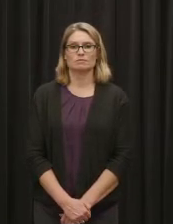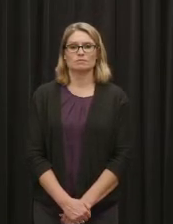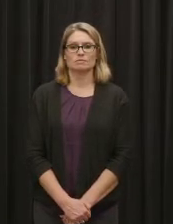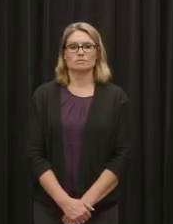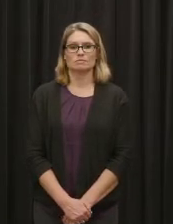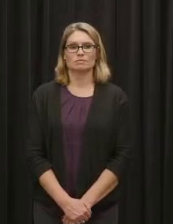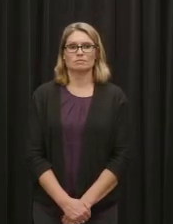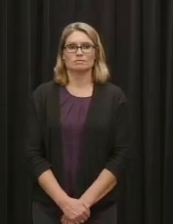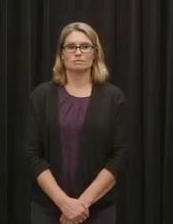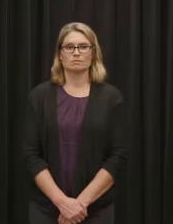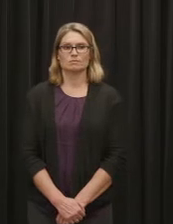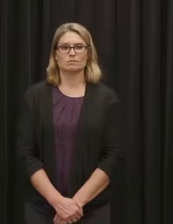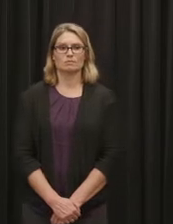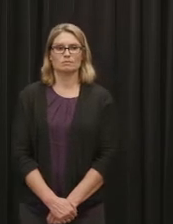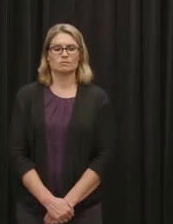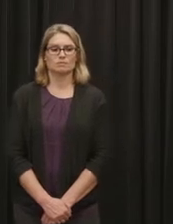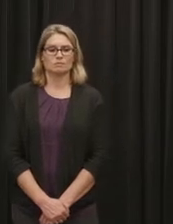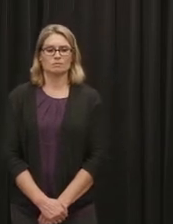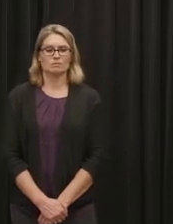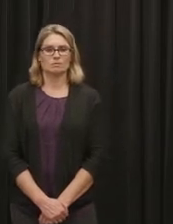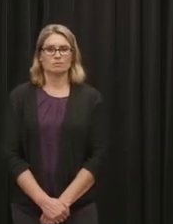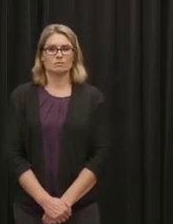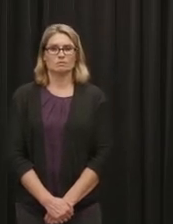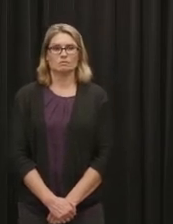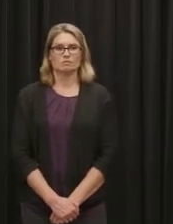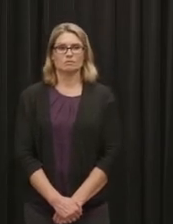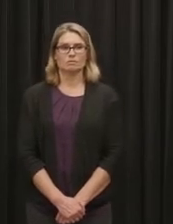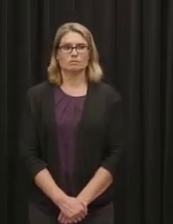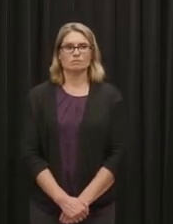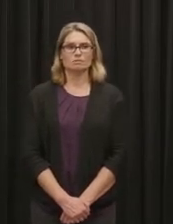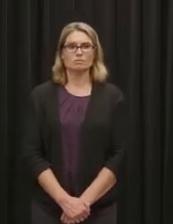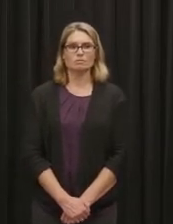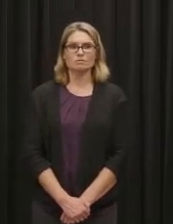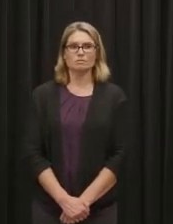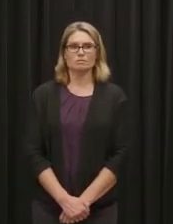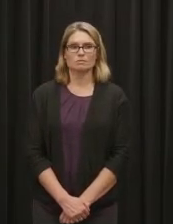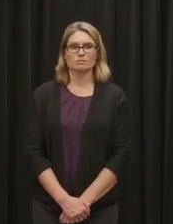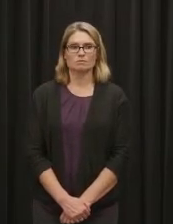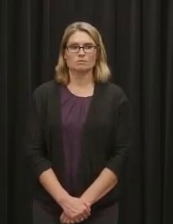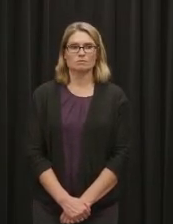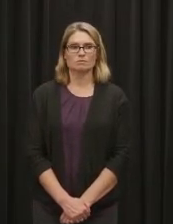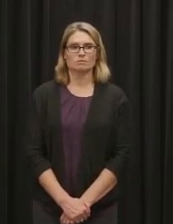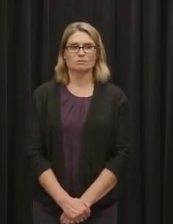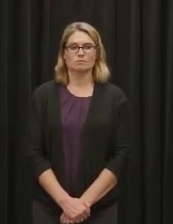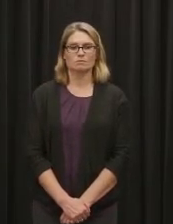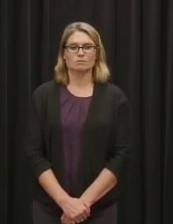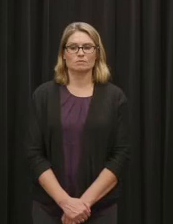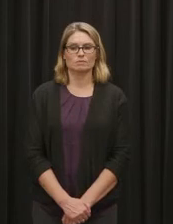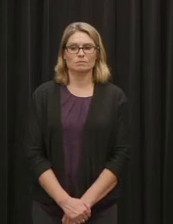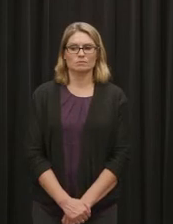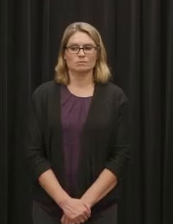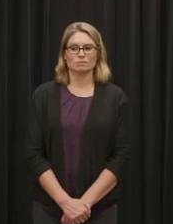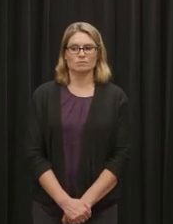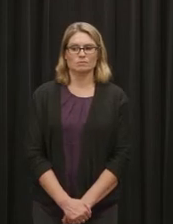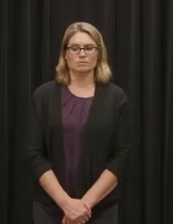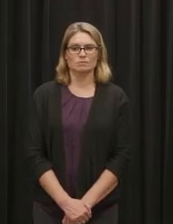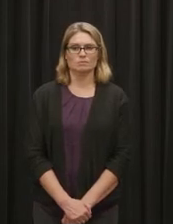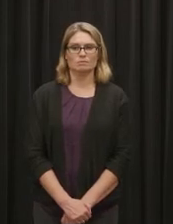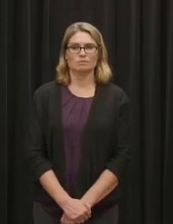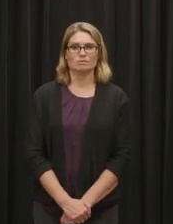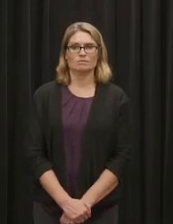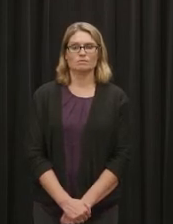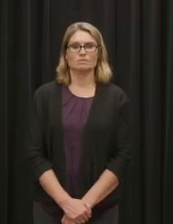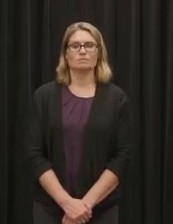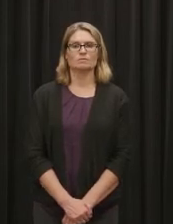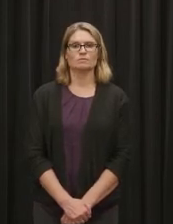pediatric care, and in the maternity ward, and people who have appointments today can come, but they have to follow